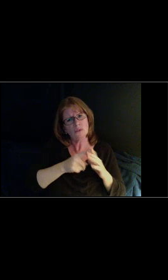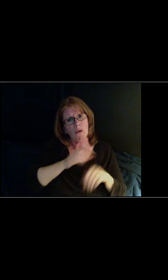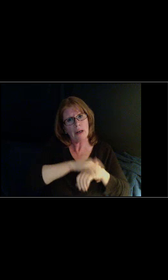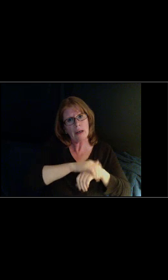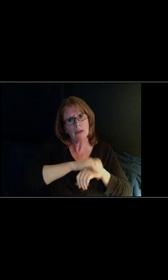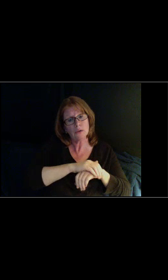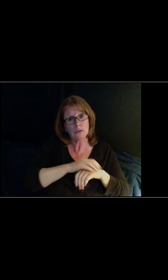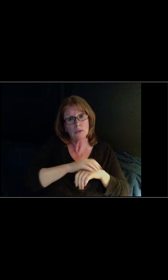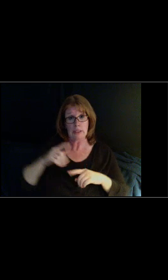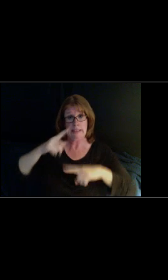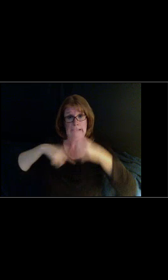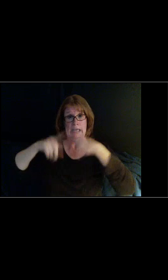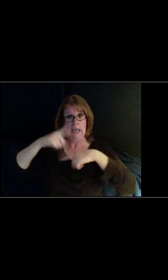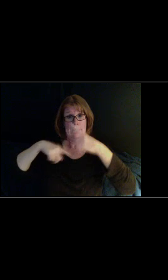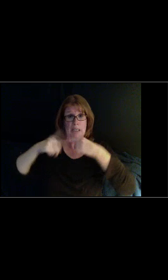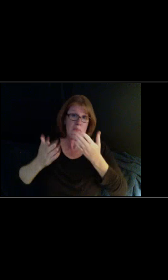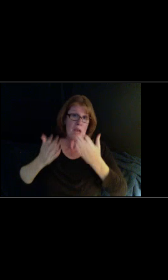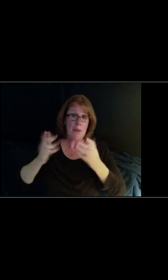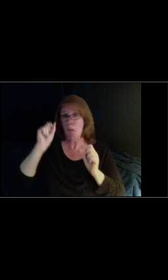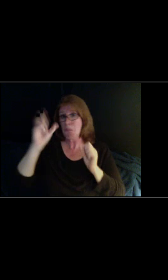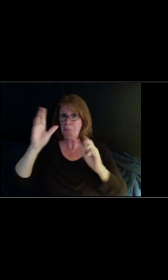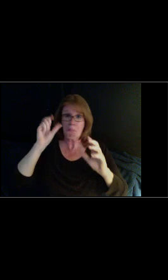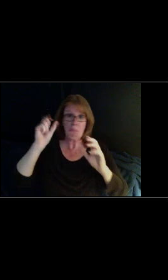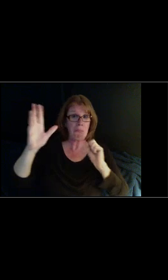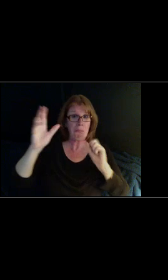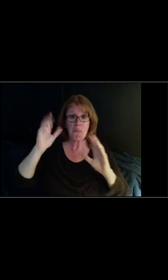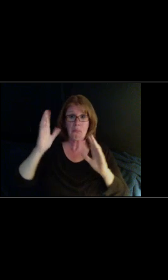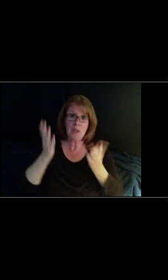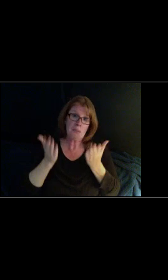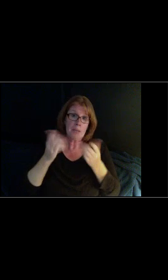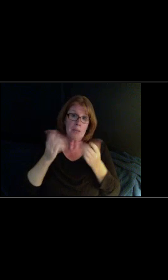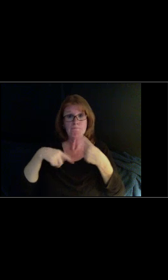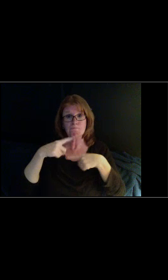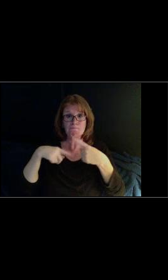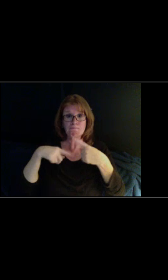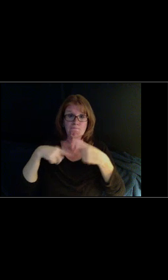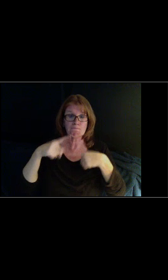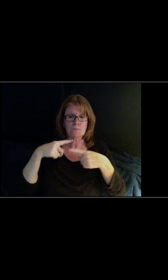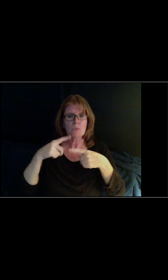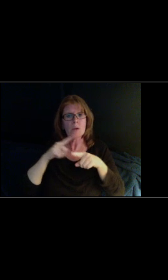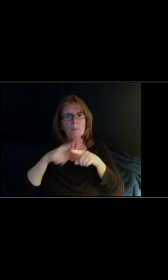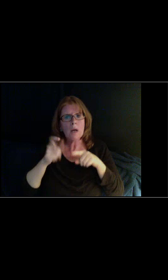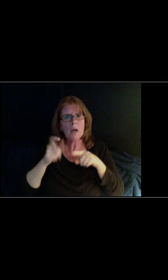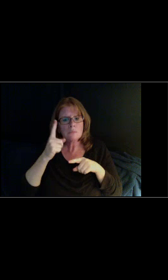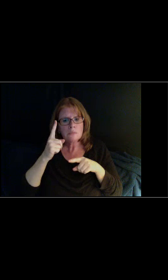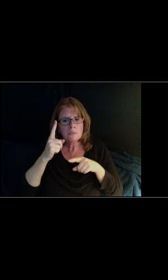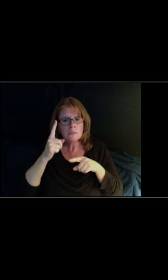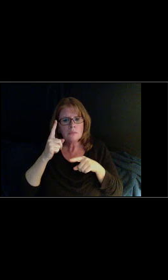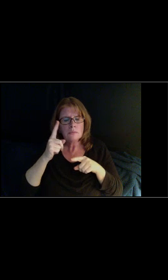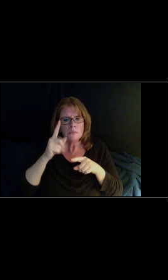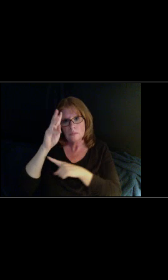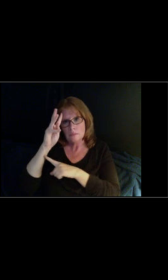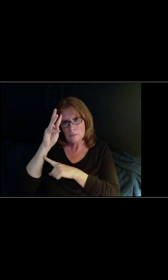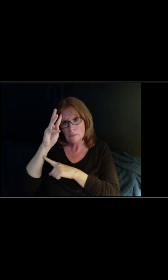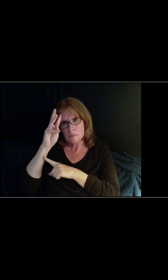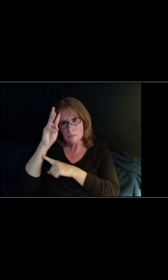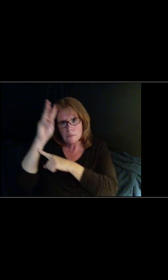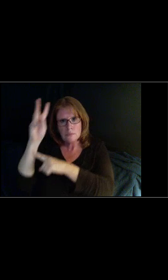literature, and that information may be used for the presentation. It could be adapted into sign language.